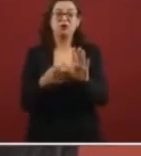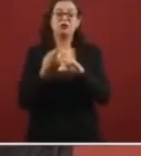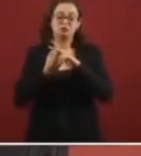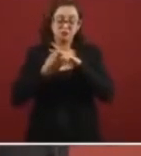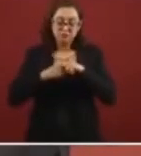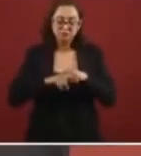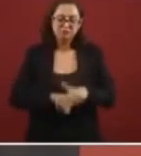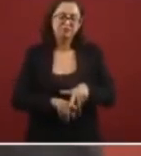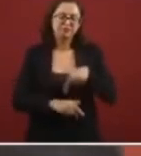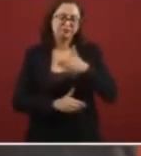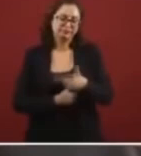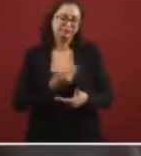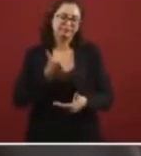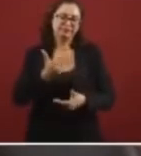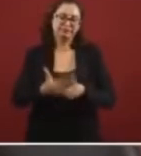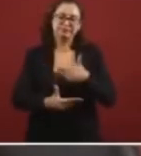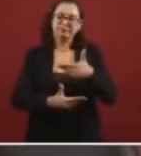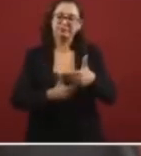dando,